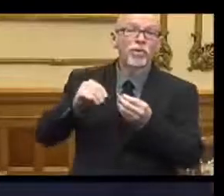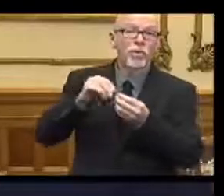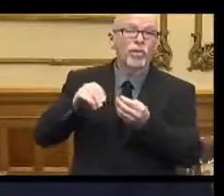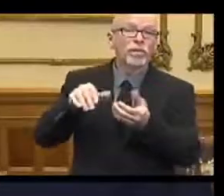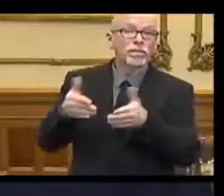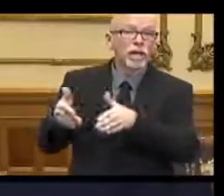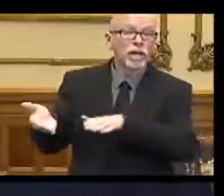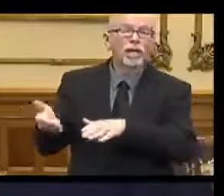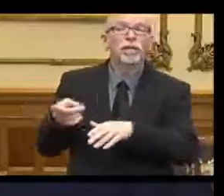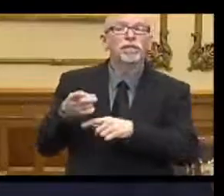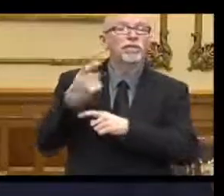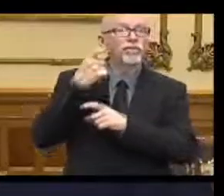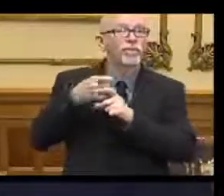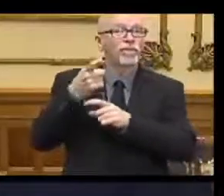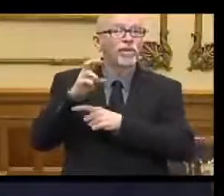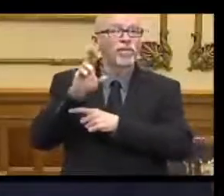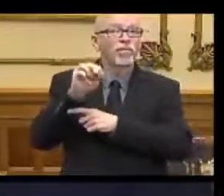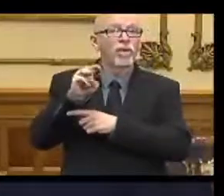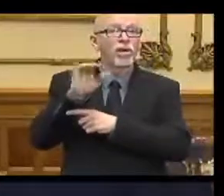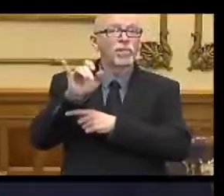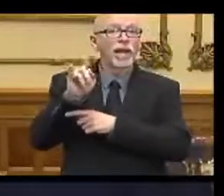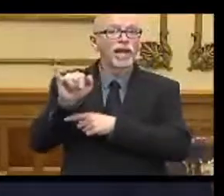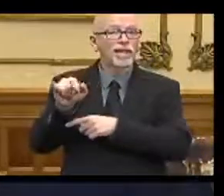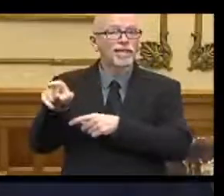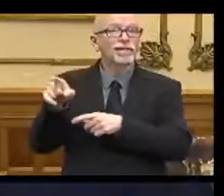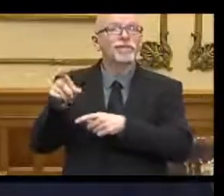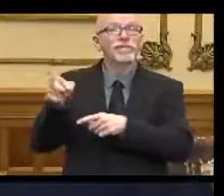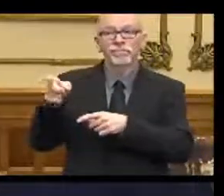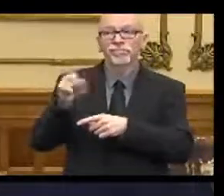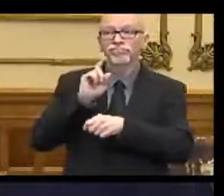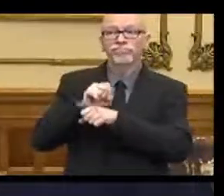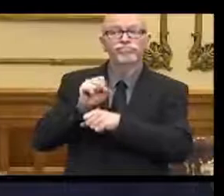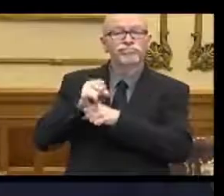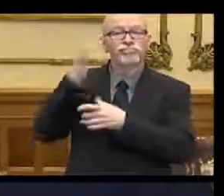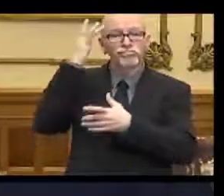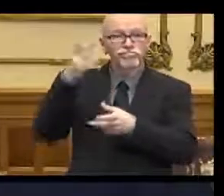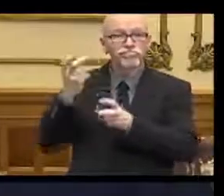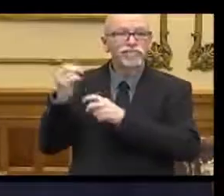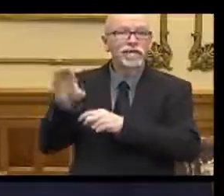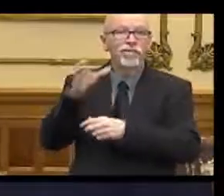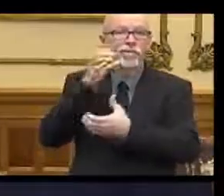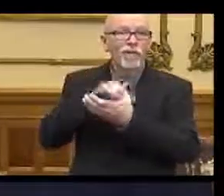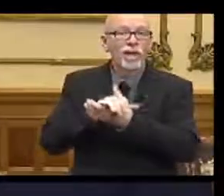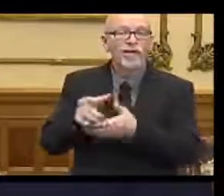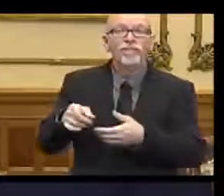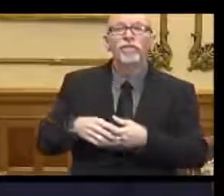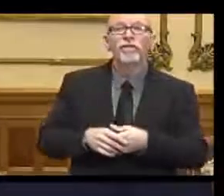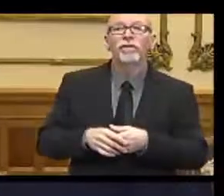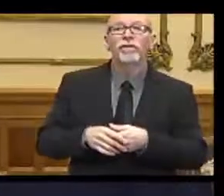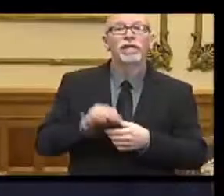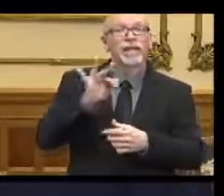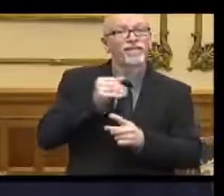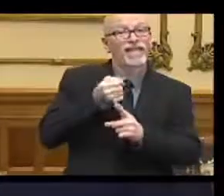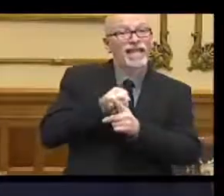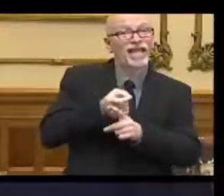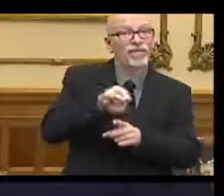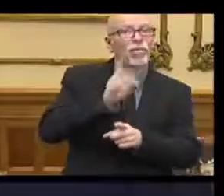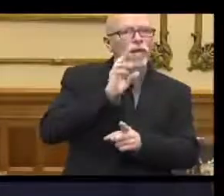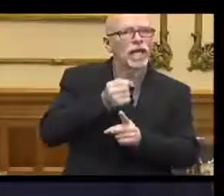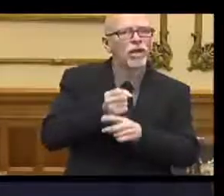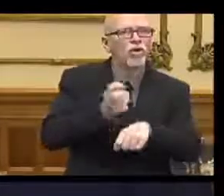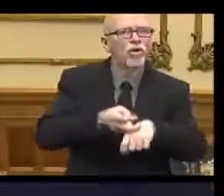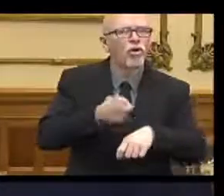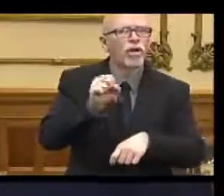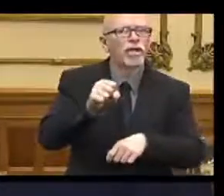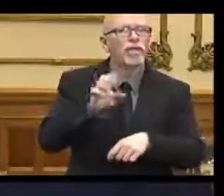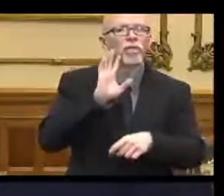Romuletti, who really knocked him down for weeks on end, and his wife, when this hits, it hits hard